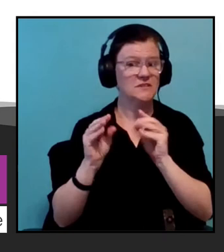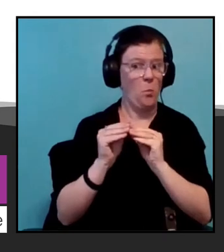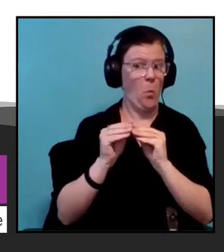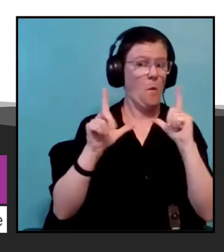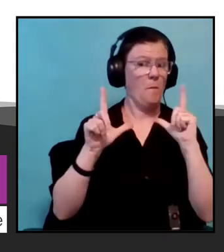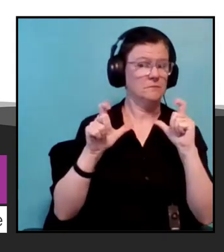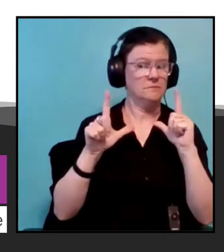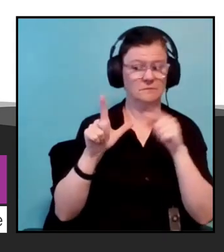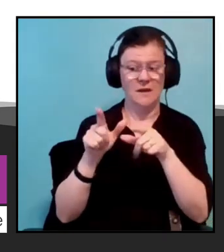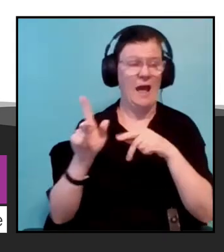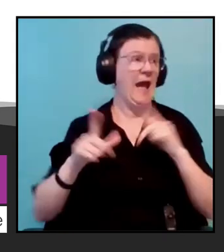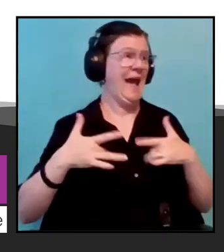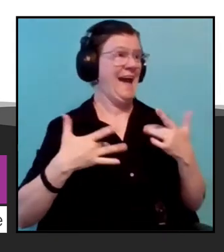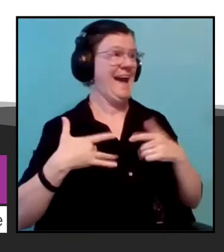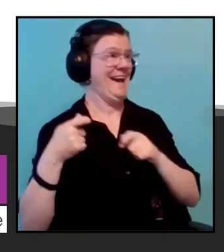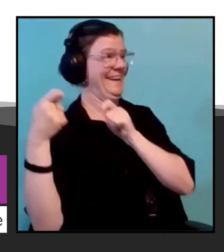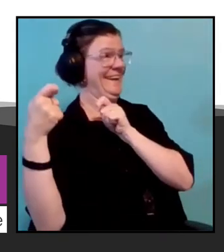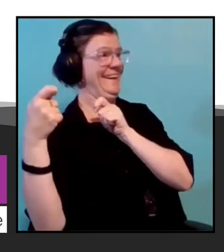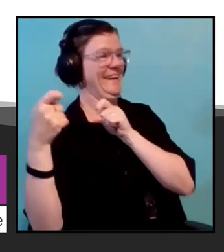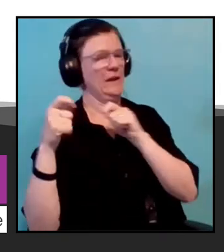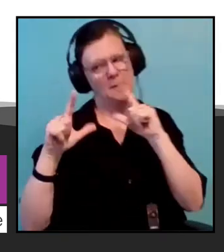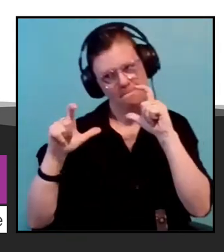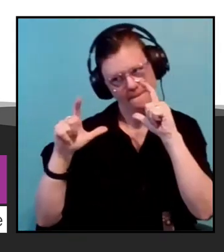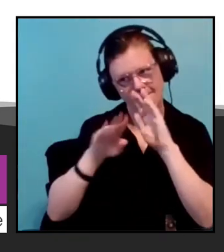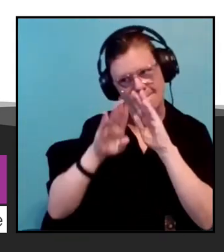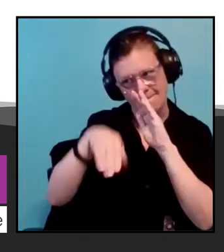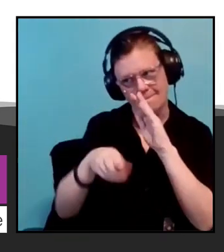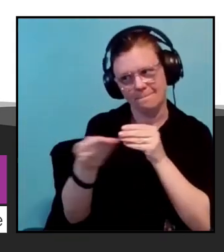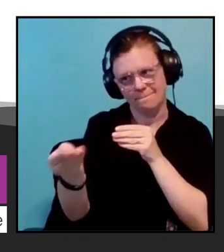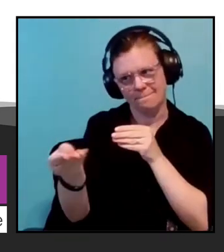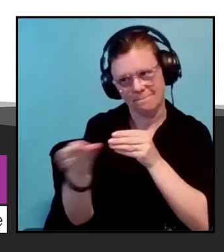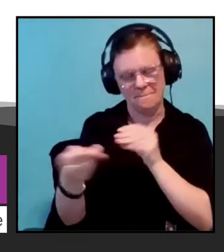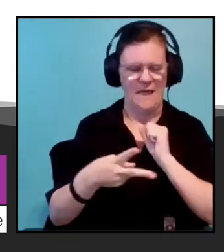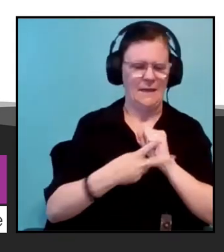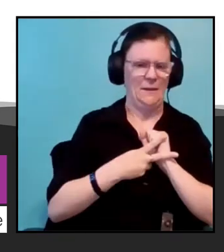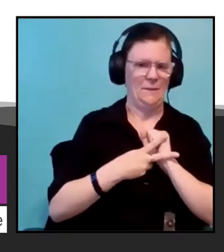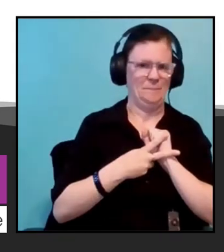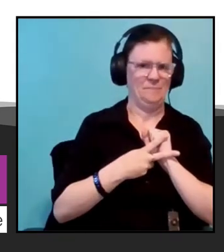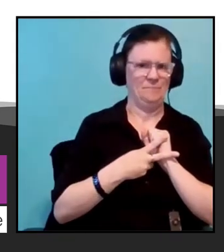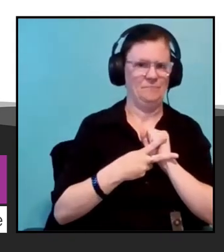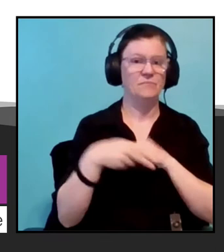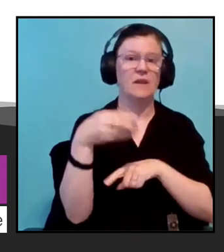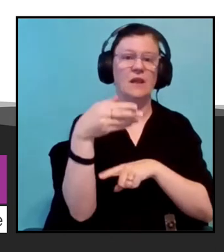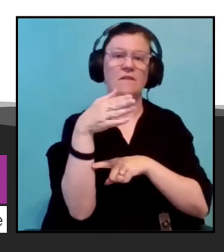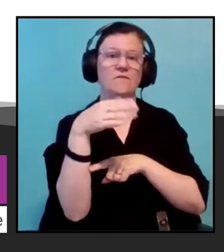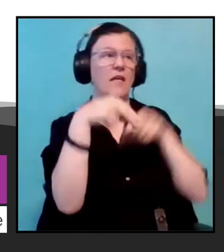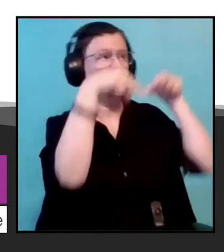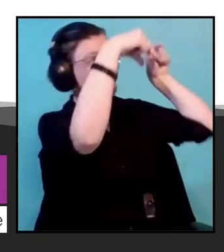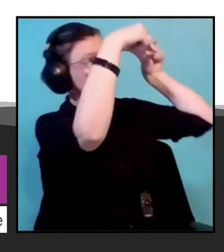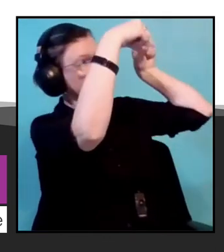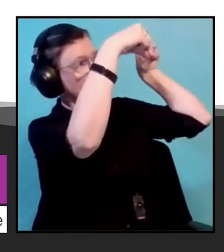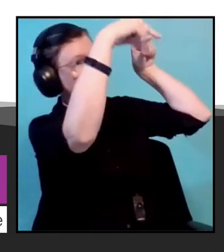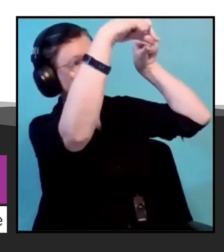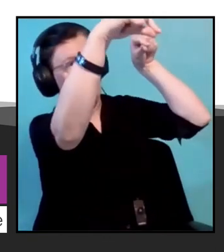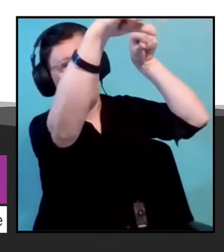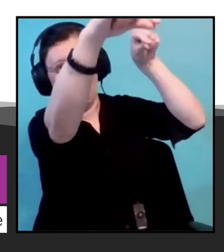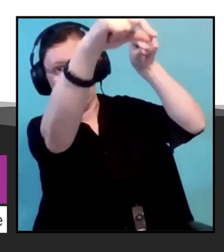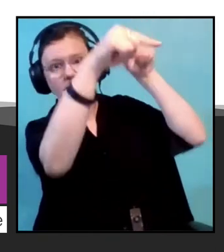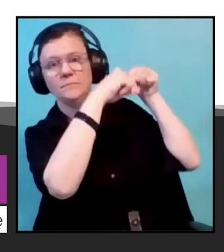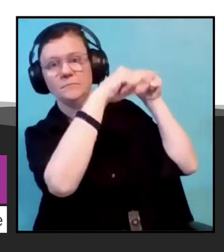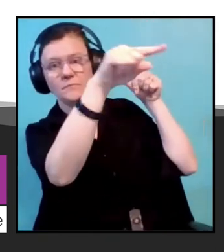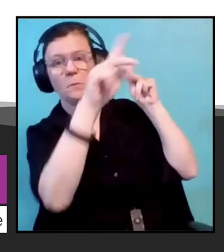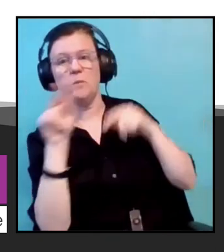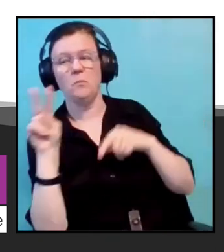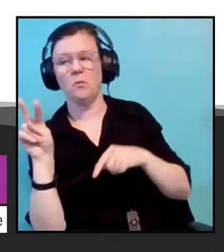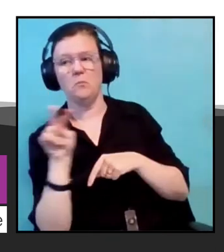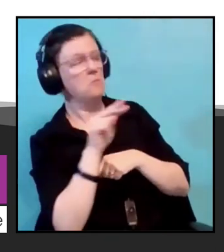for people who are really excited about their flags because we wanted to keep them. We displayed the flags on a clothesline behind the activation so that